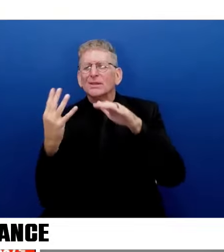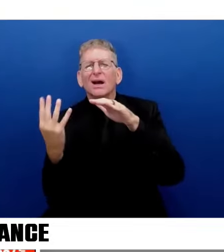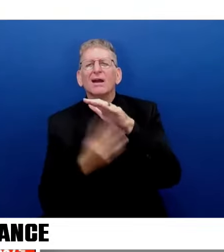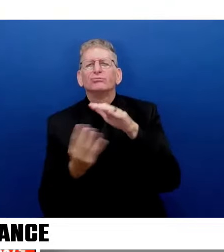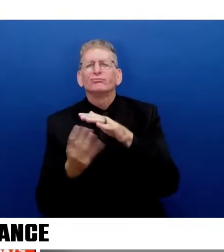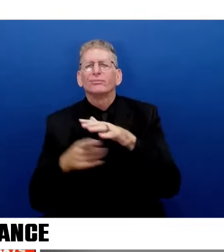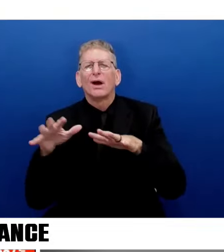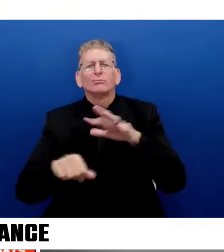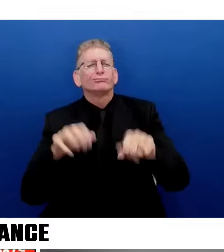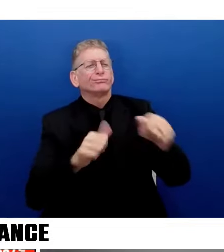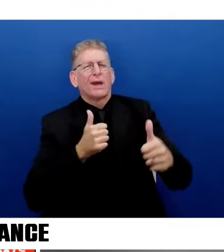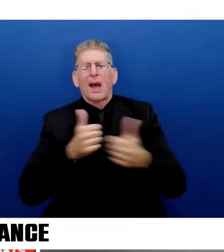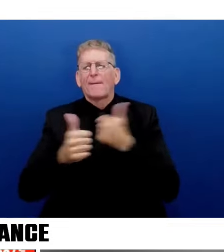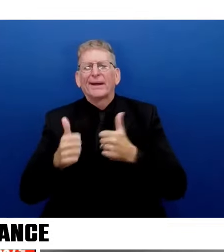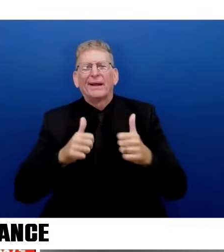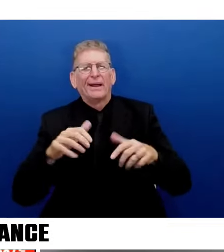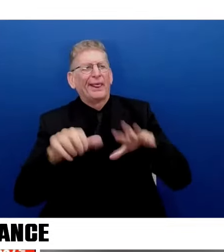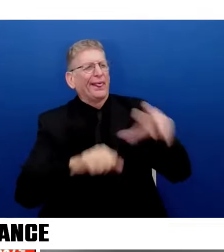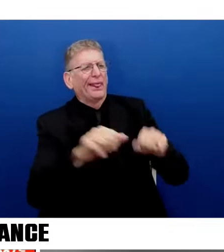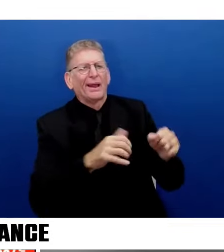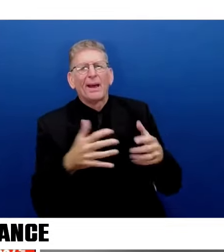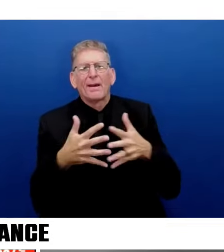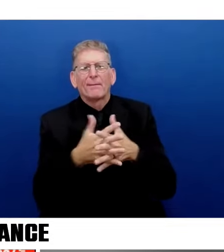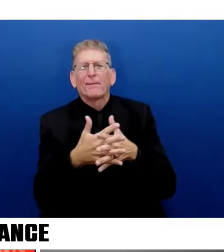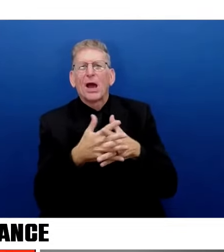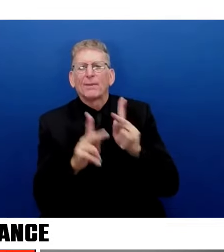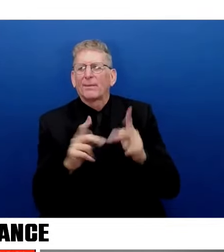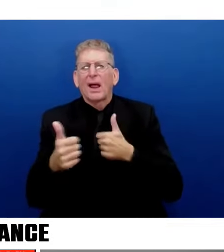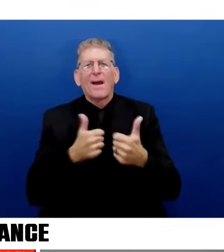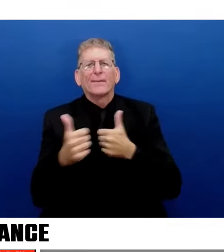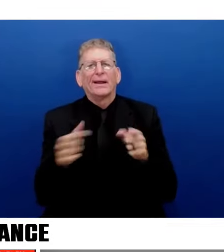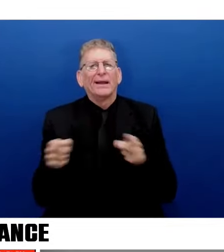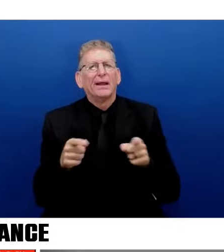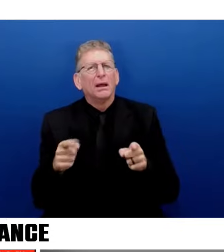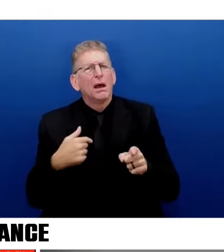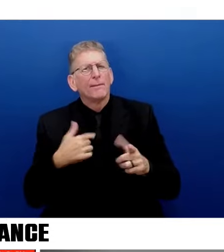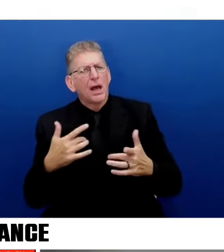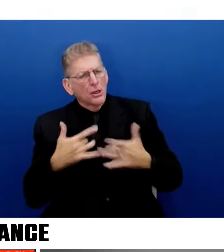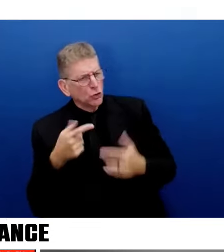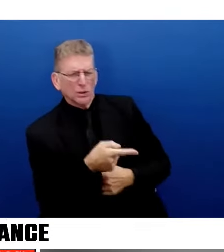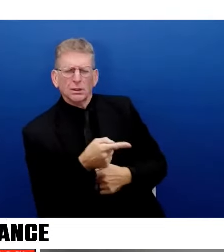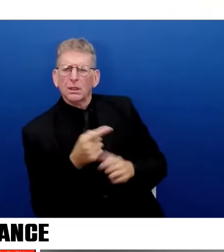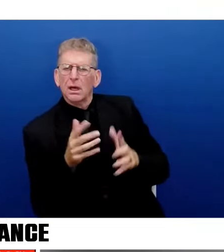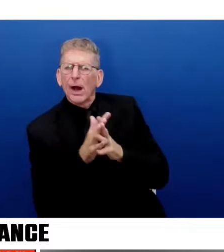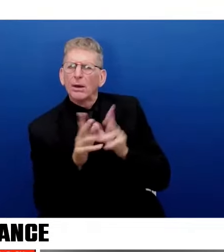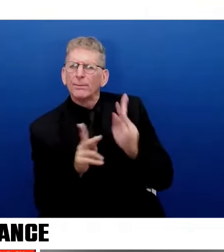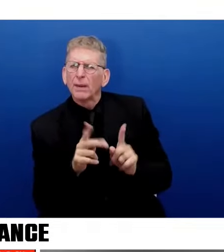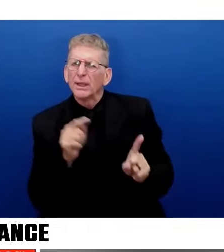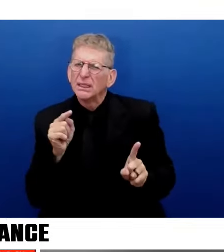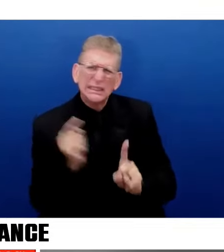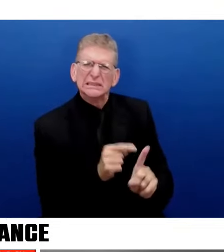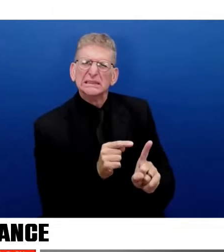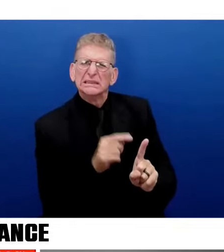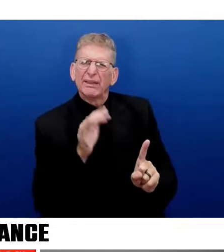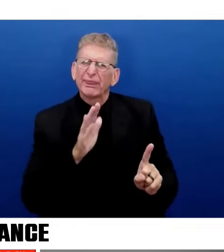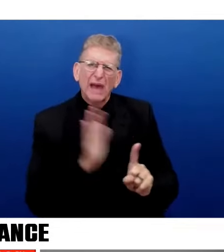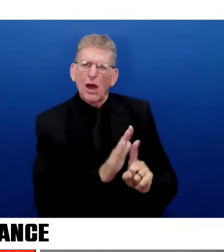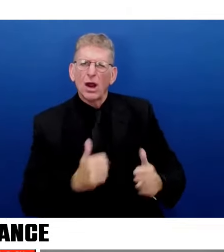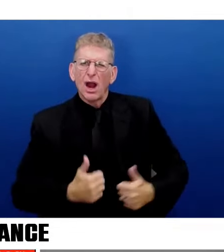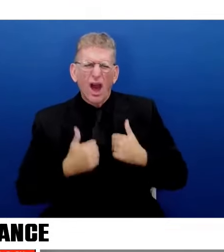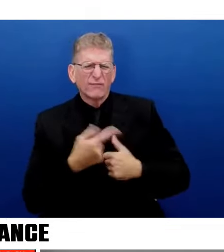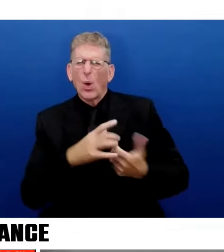American citizens who have had their lives destroyed by Kamala Harris's open border. It is a disgrace, Tim. And I actually think, I agree with